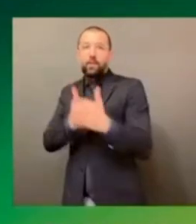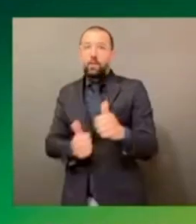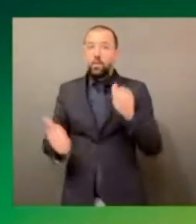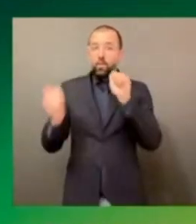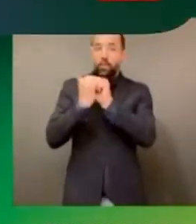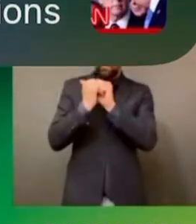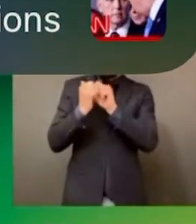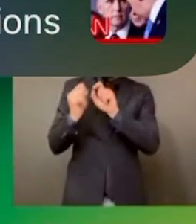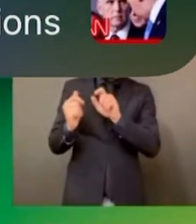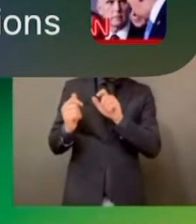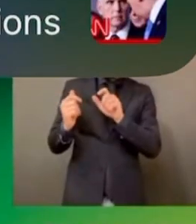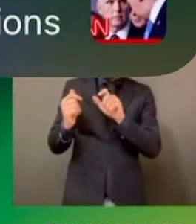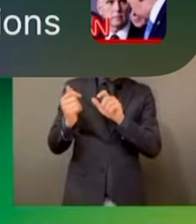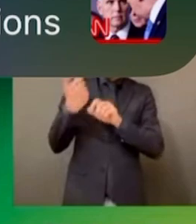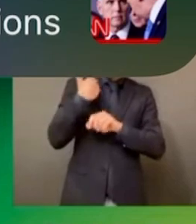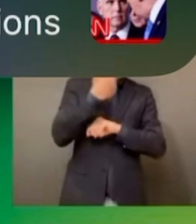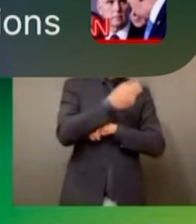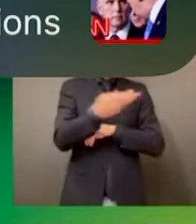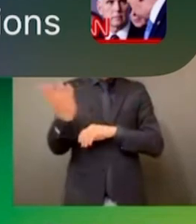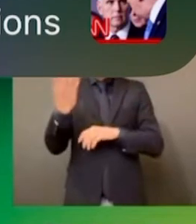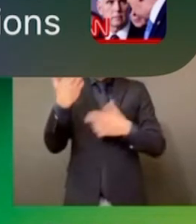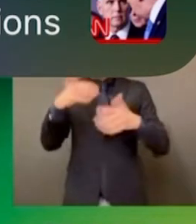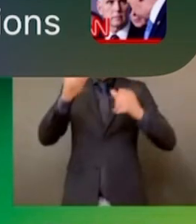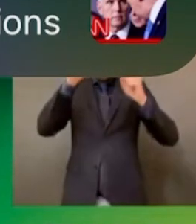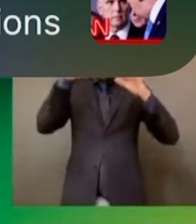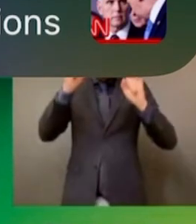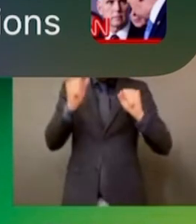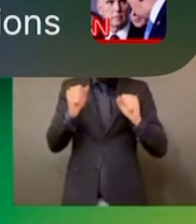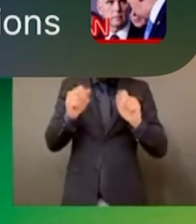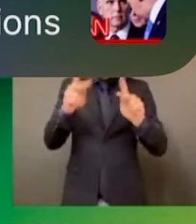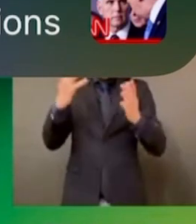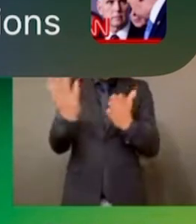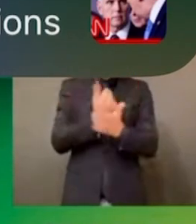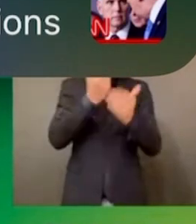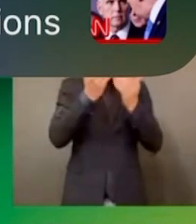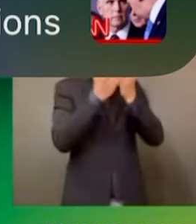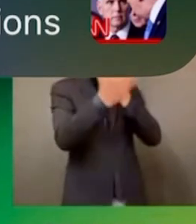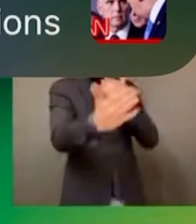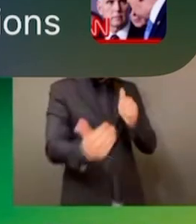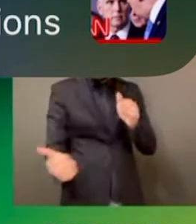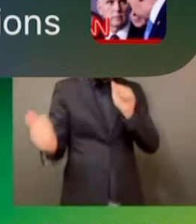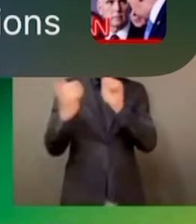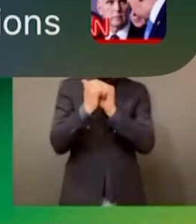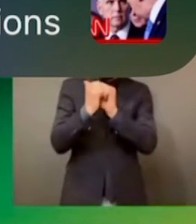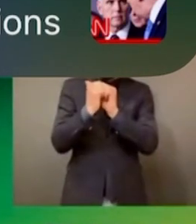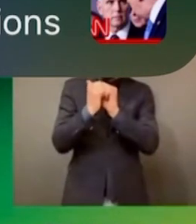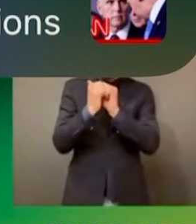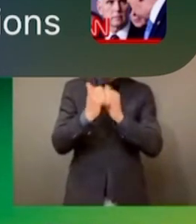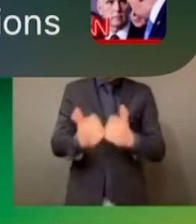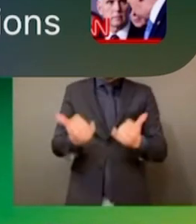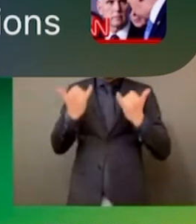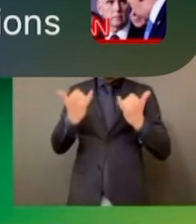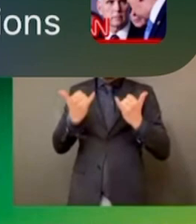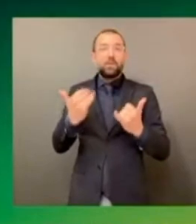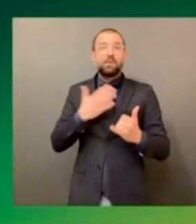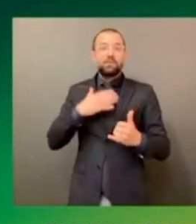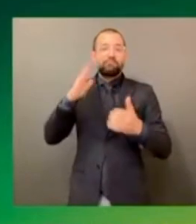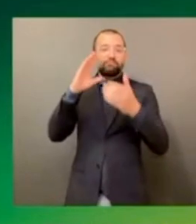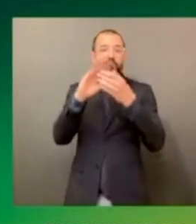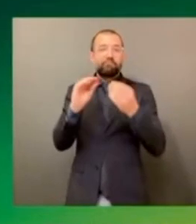ahead. And today, I will speak about one particular area of opportunity: